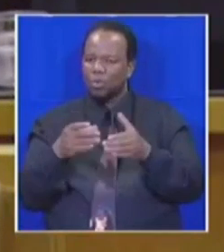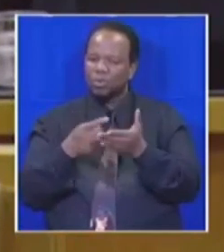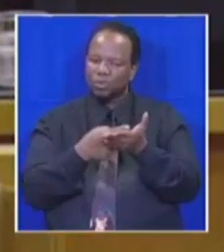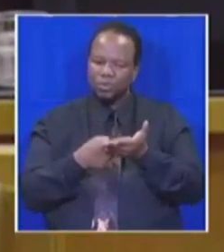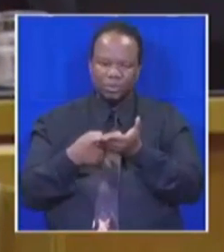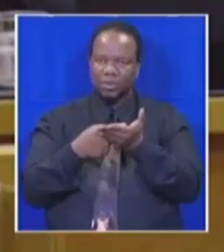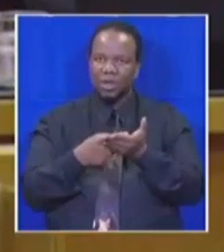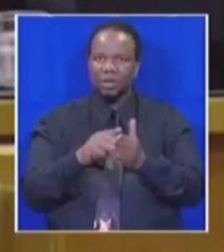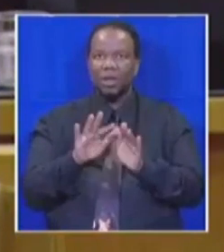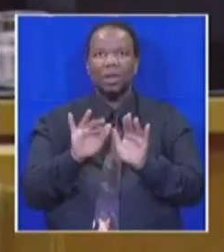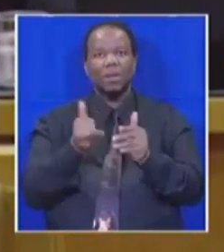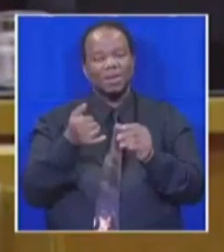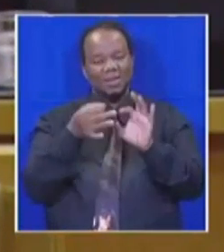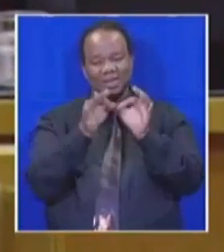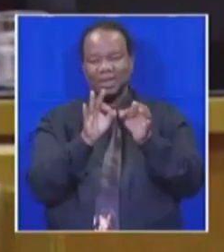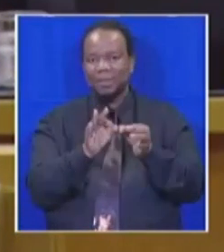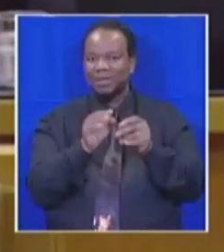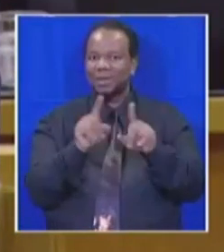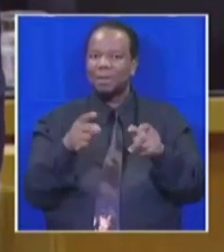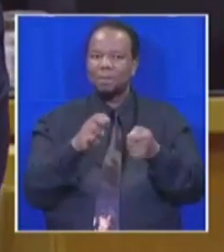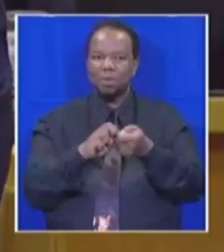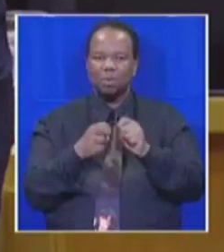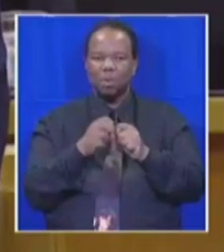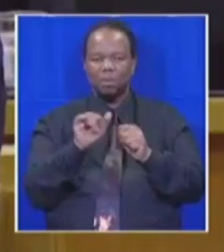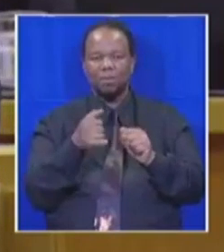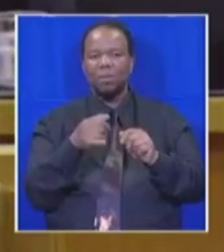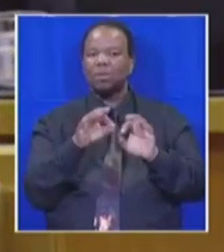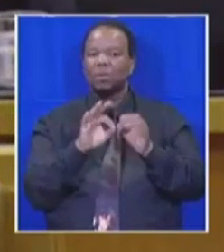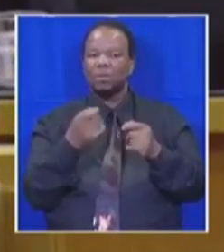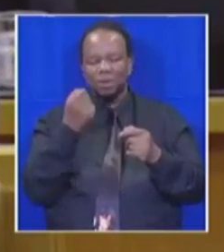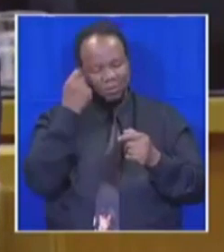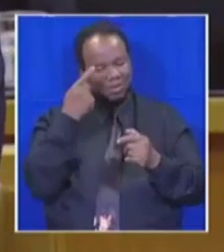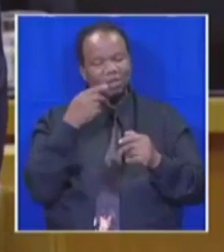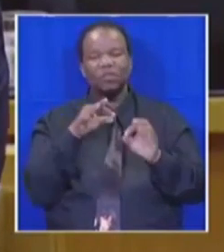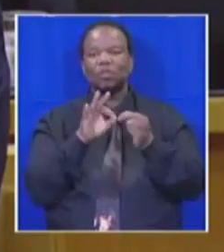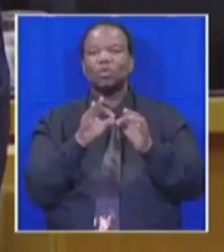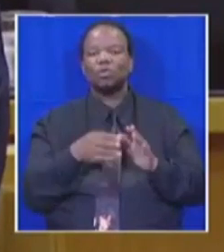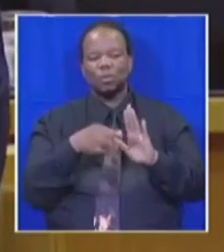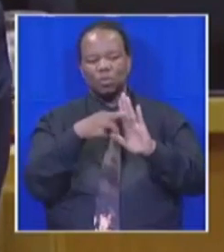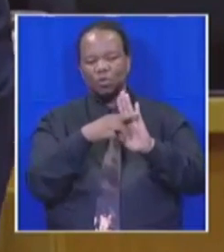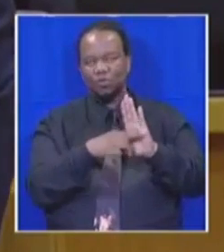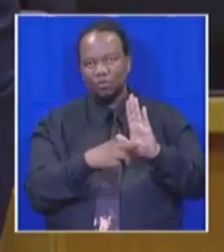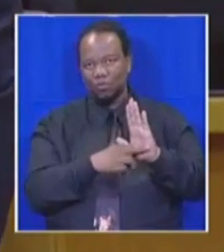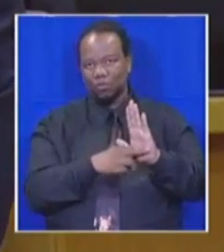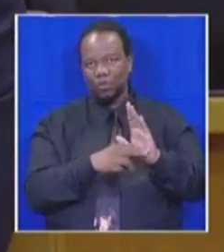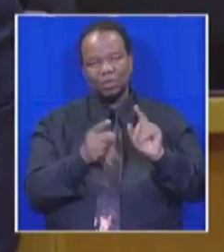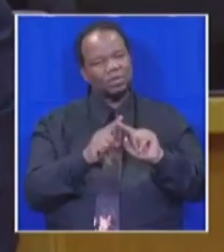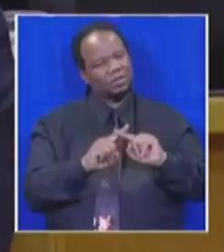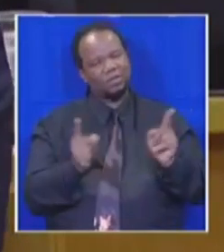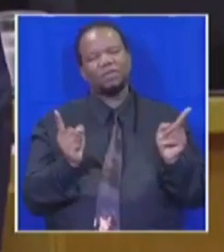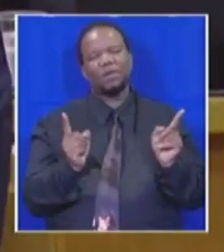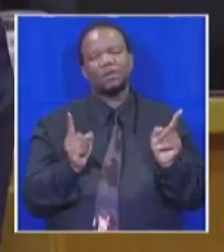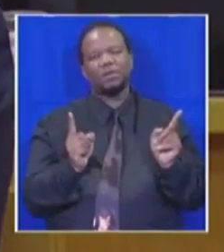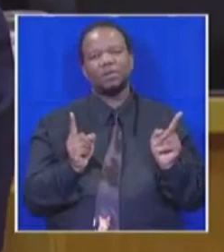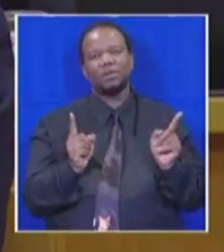there's a problem with interpretation of the rules as they are here. I don't think we vote on these things in the House generally. I've been If there's been an